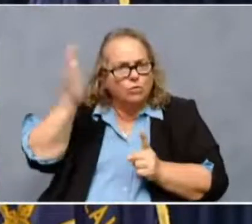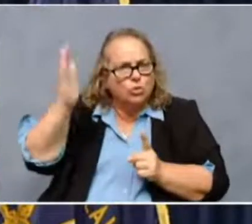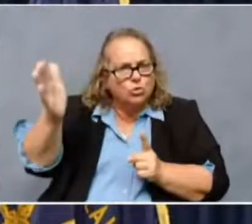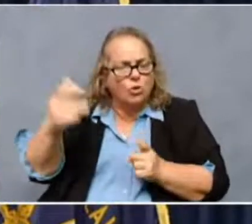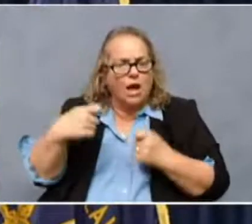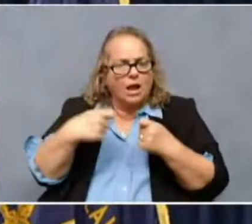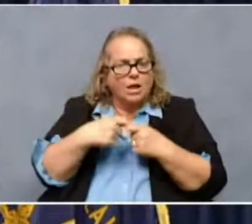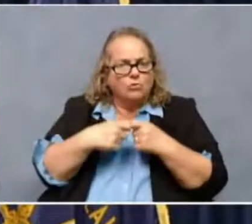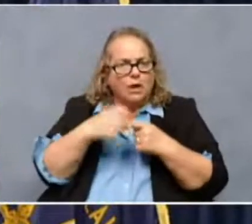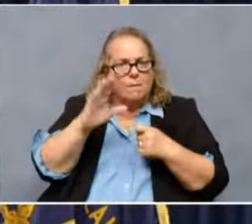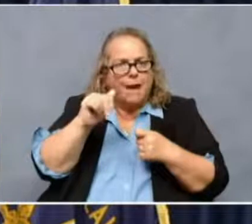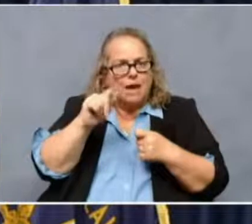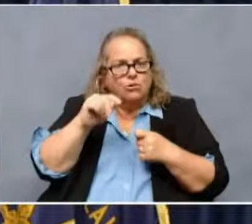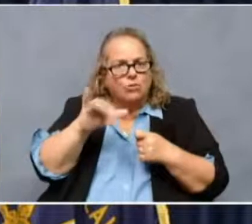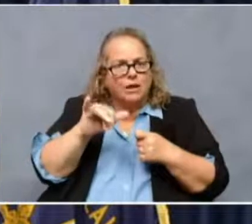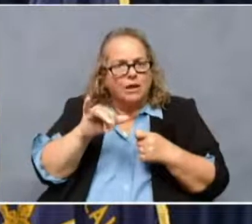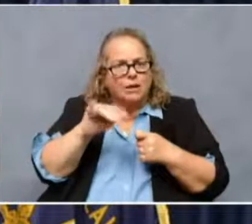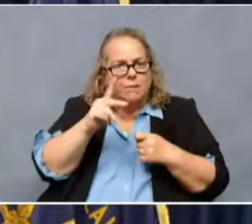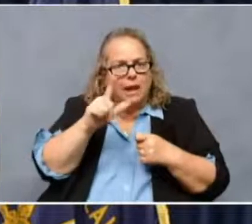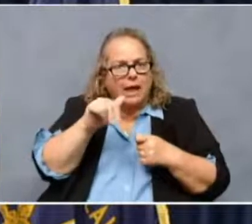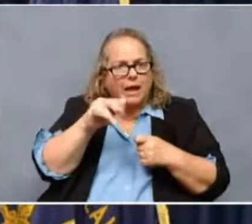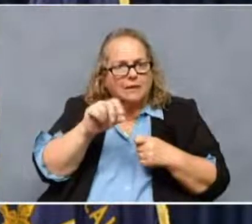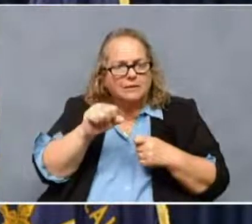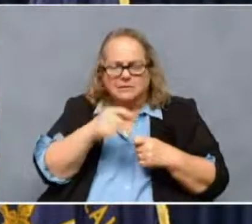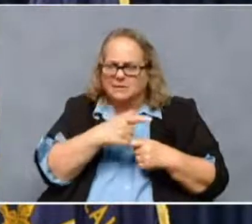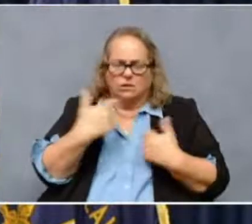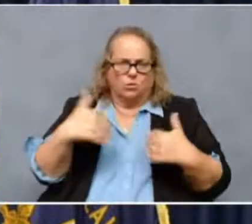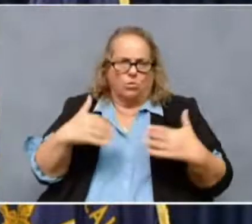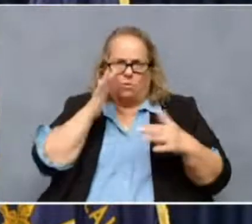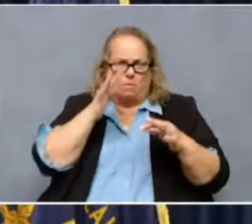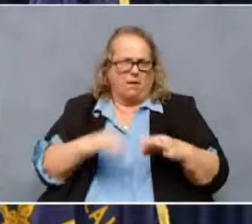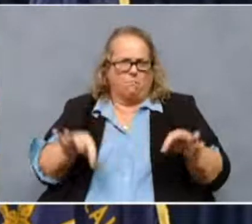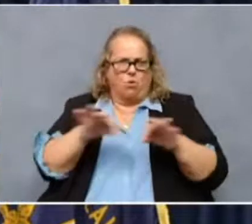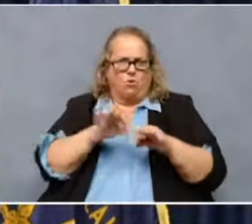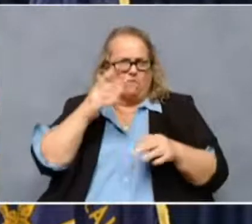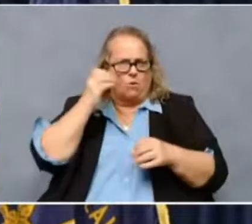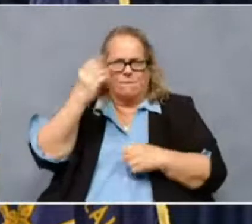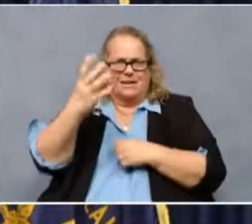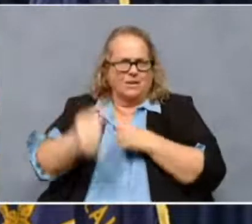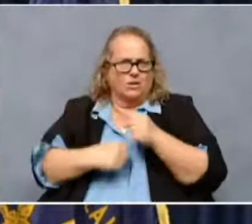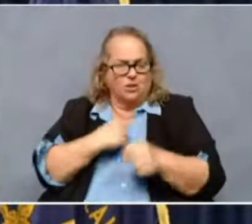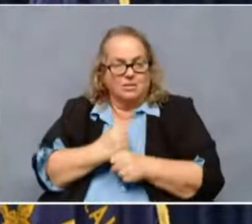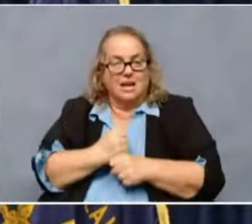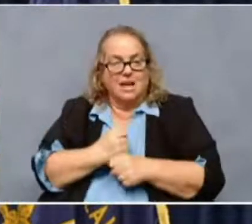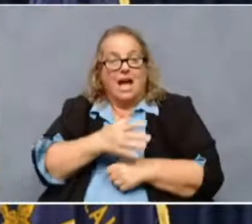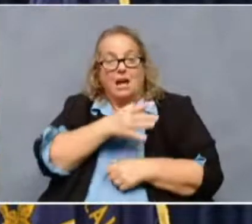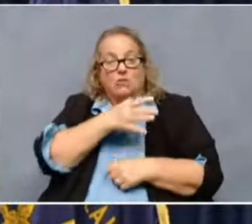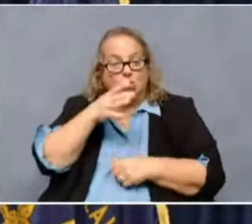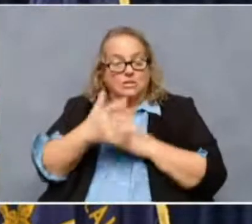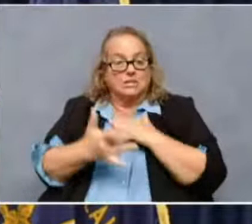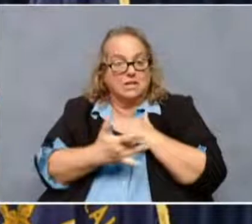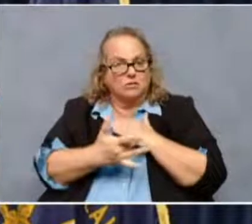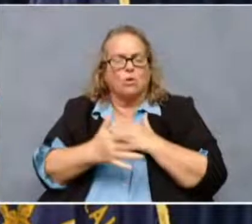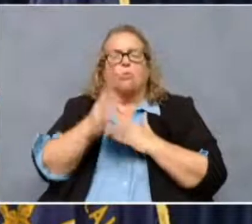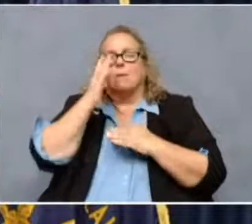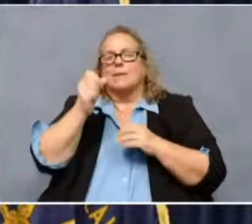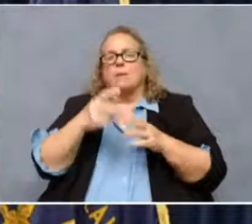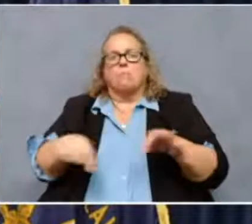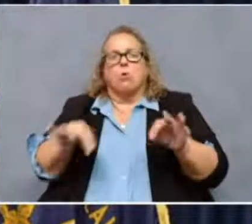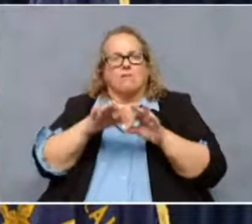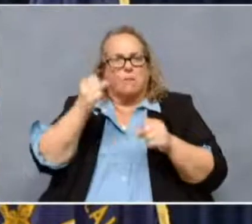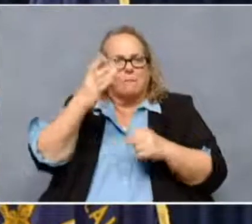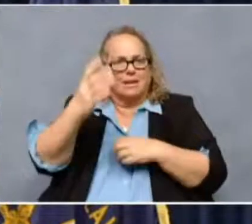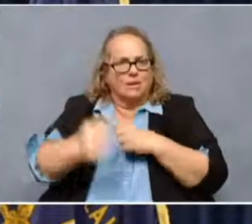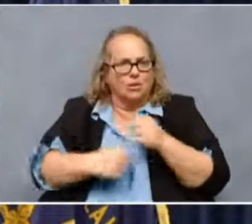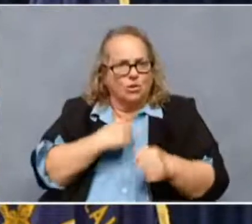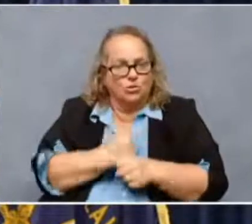battery plants, we know are going to be critical for decades. Agriculture technology, we know is going to be critical for decades. You know, the recycled paper